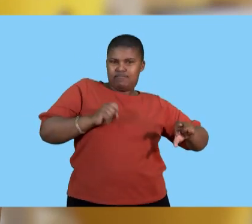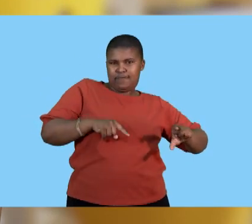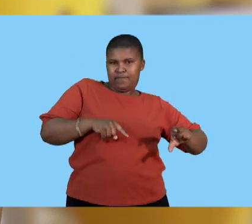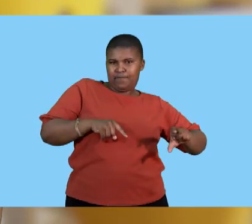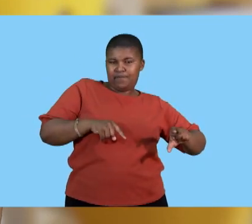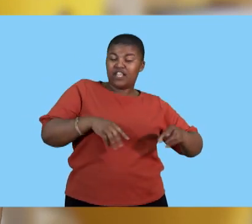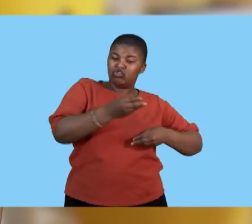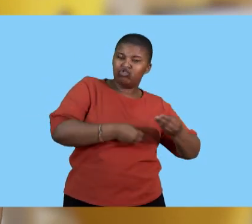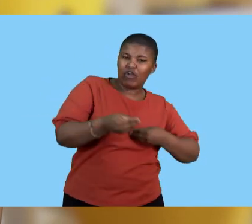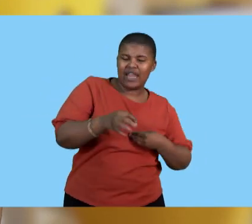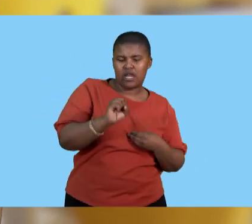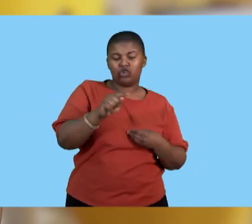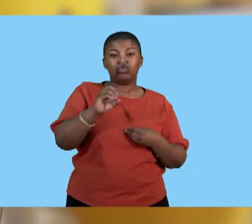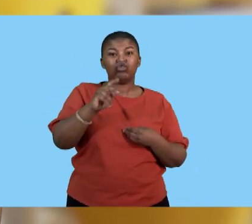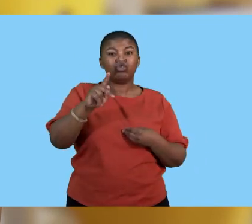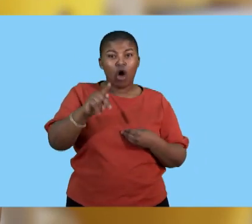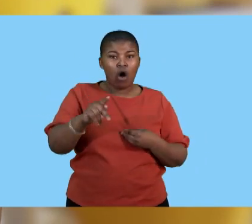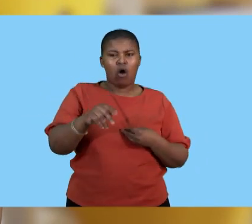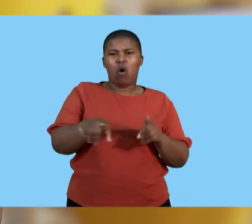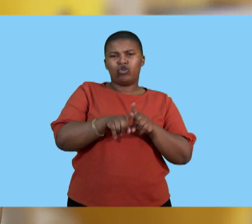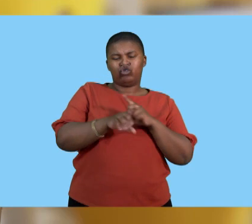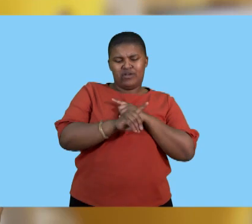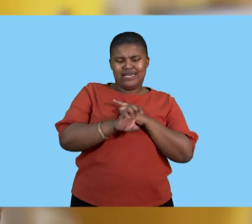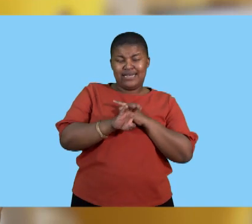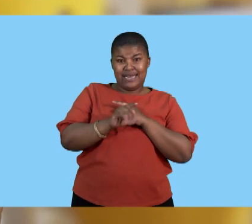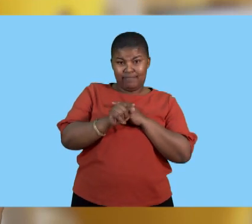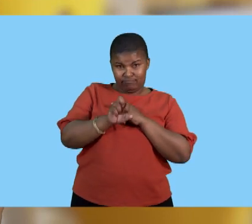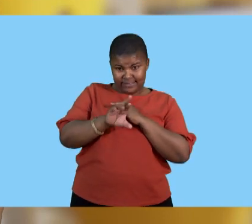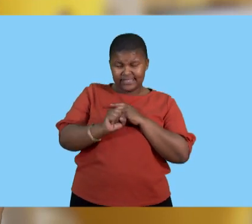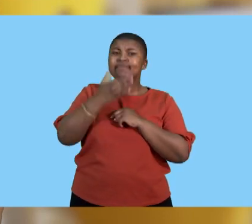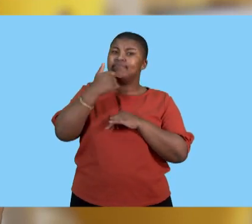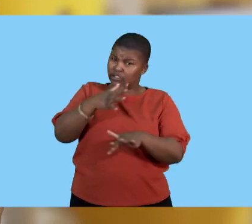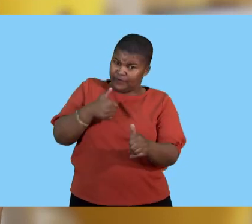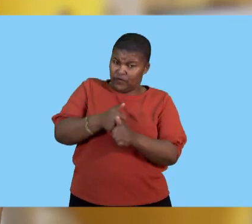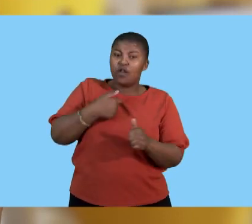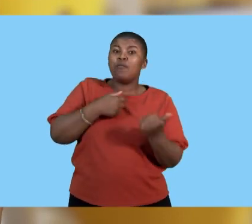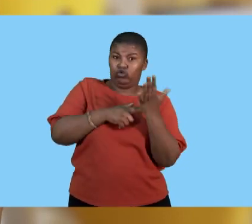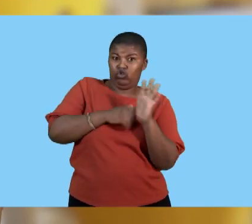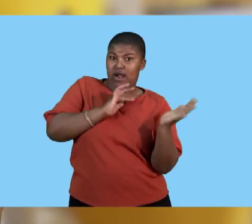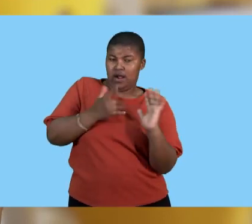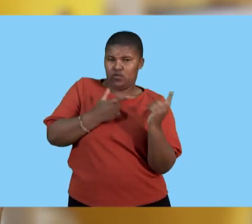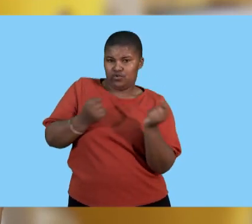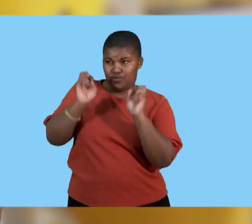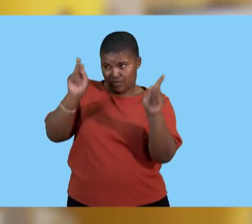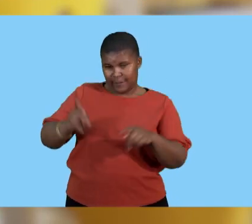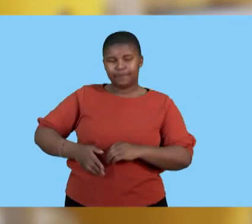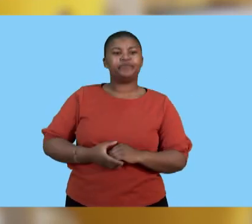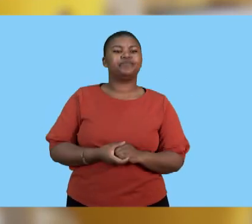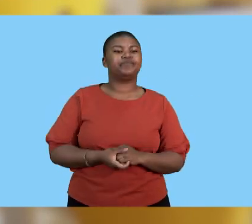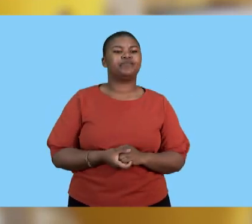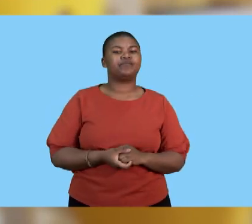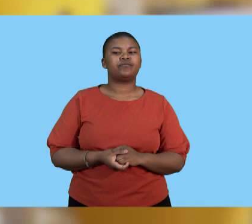stock surplus and trading stock deficit. So I want you to keep following me, and I'll show you how we will do